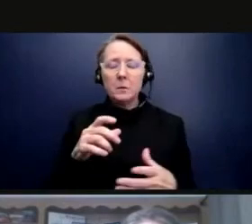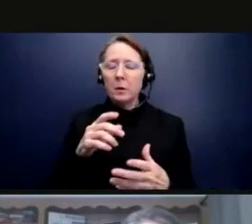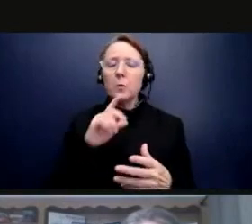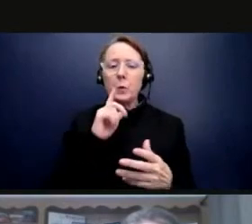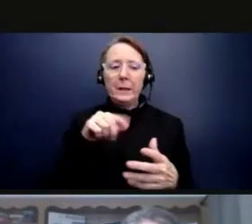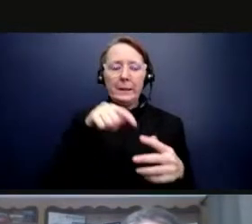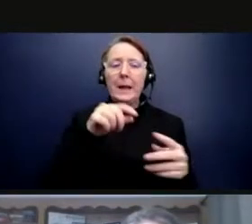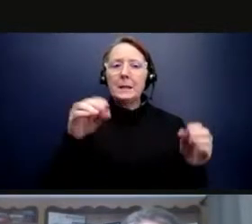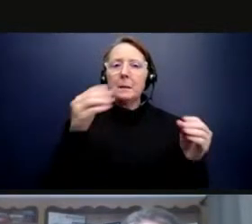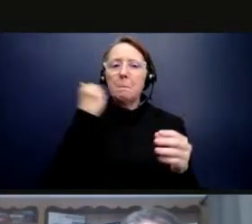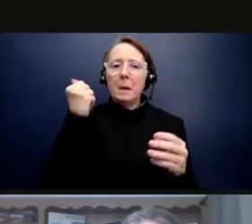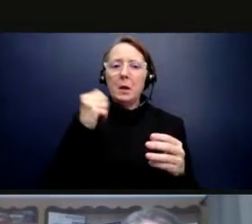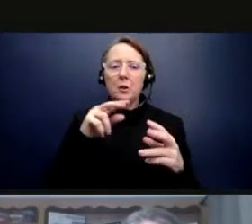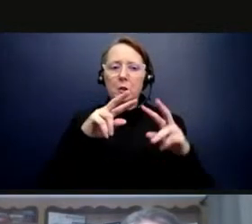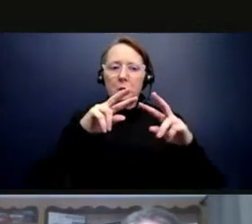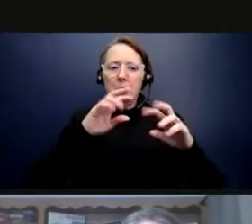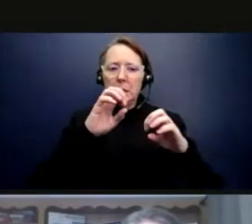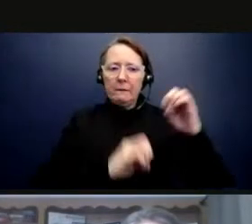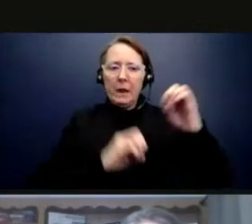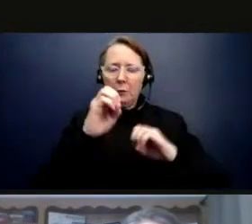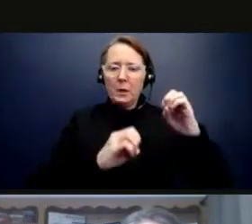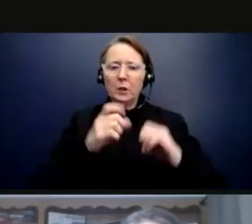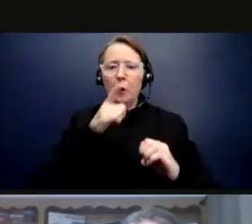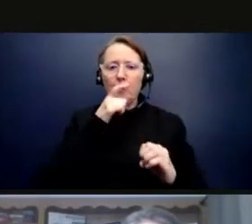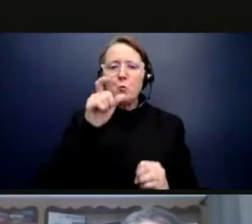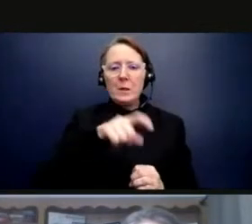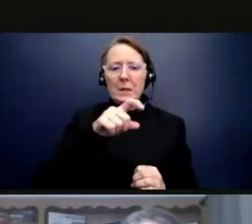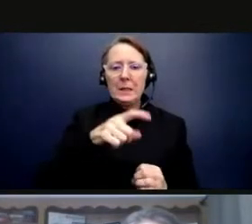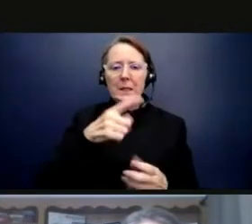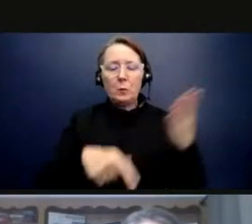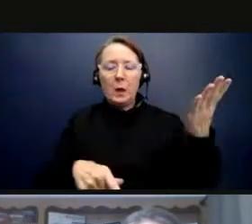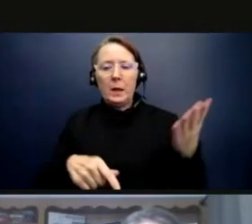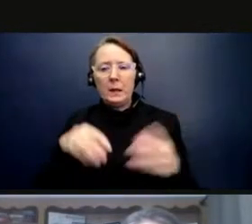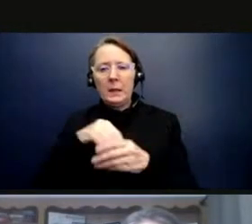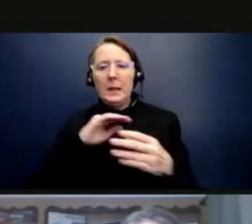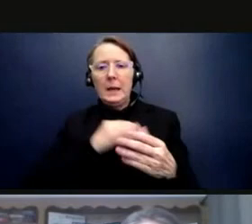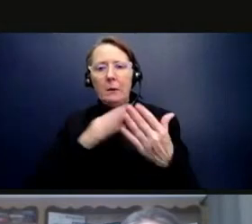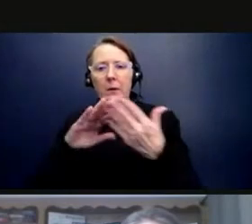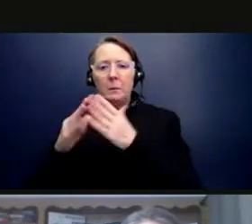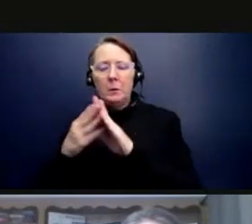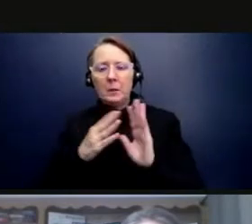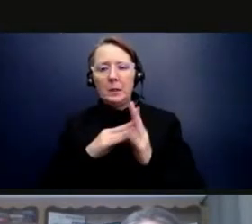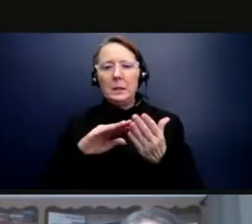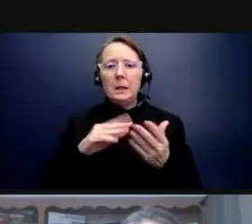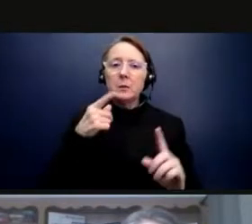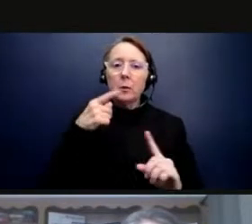need in our community. So I think the point in time count is a good indicator to sort of